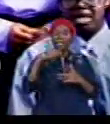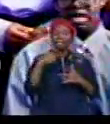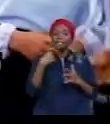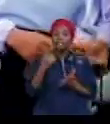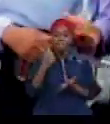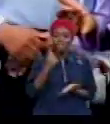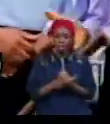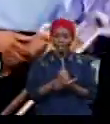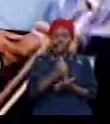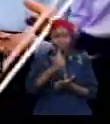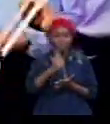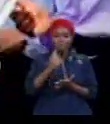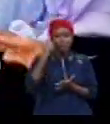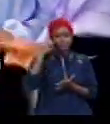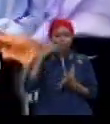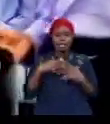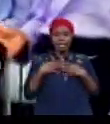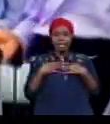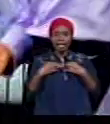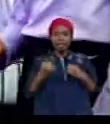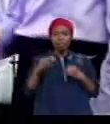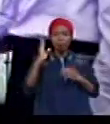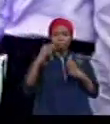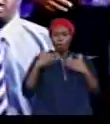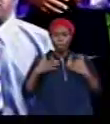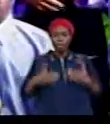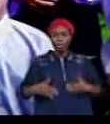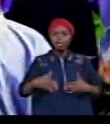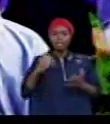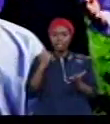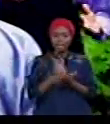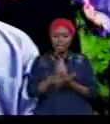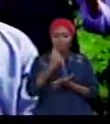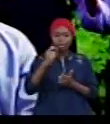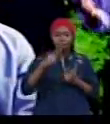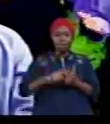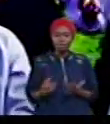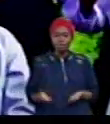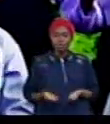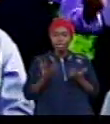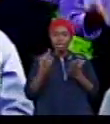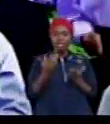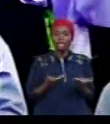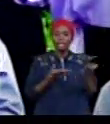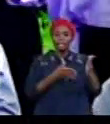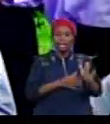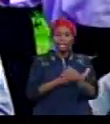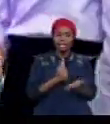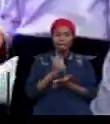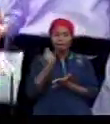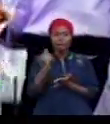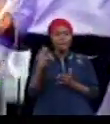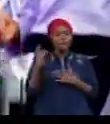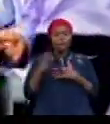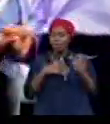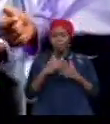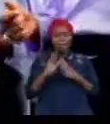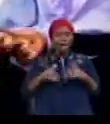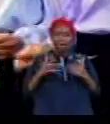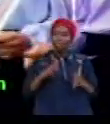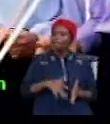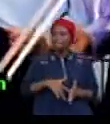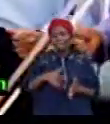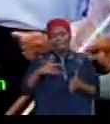says, from the healing of your body to the raising of the dead. No matter how you're